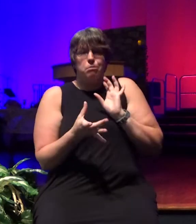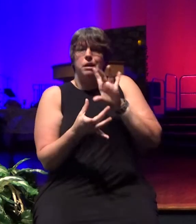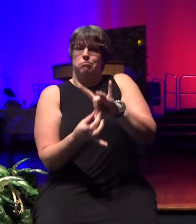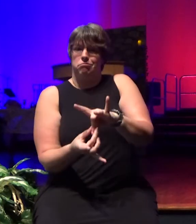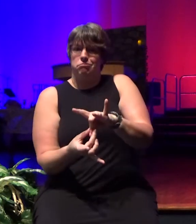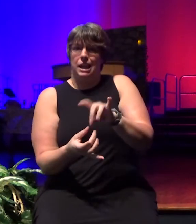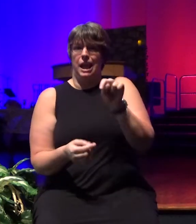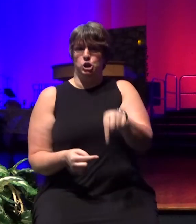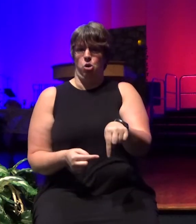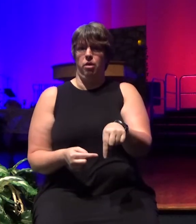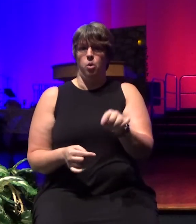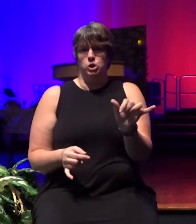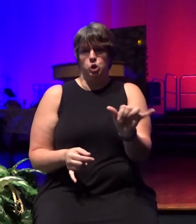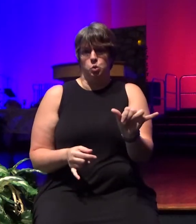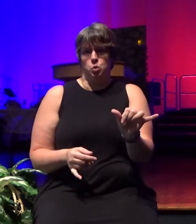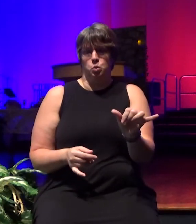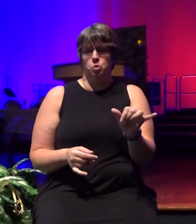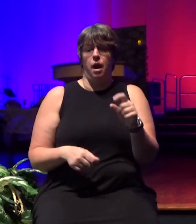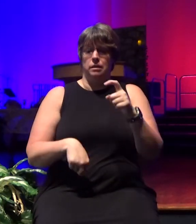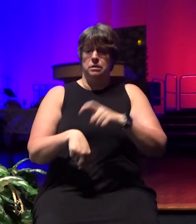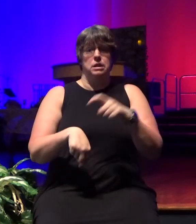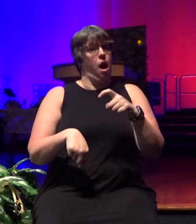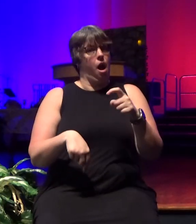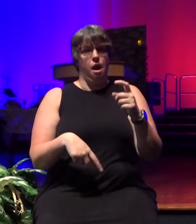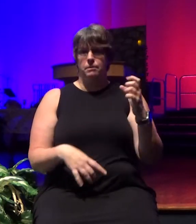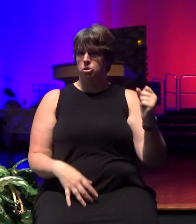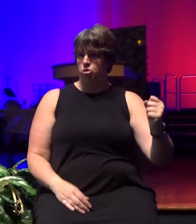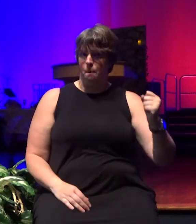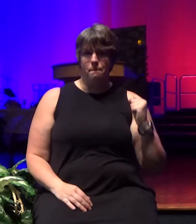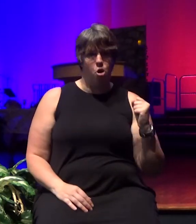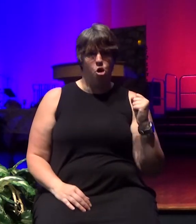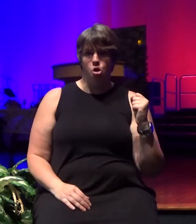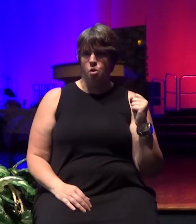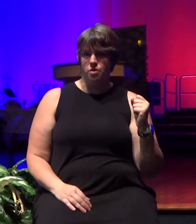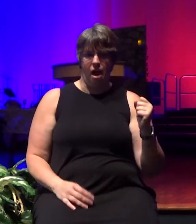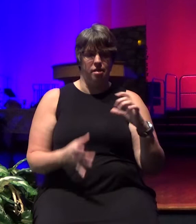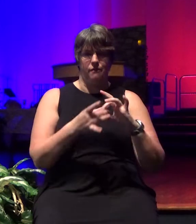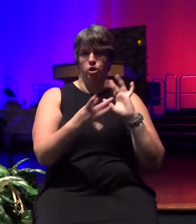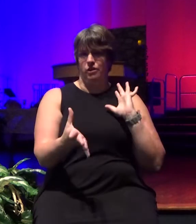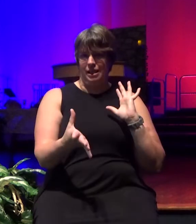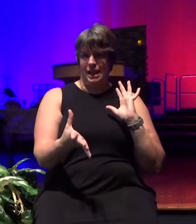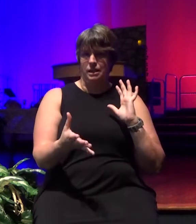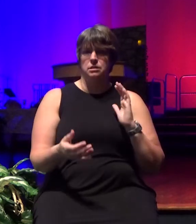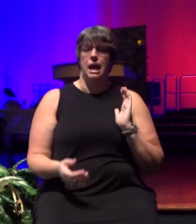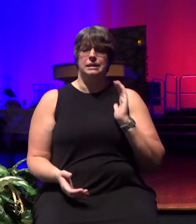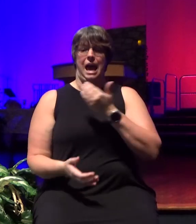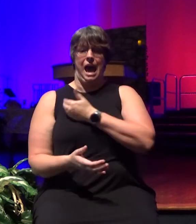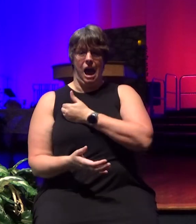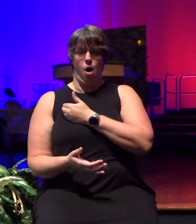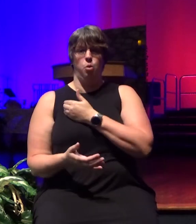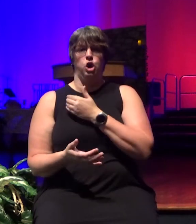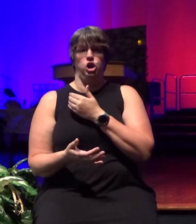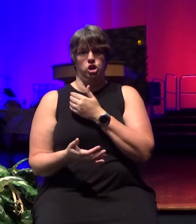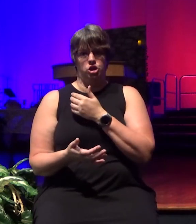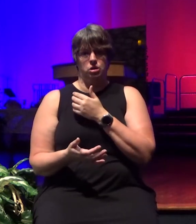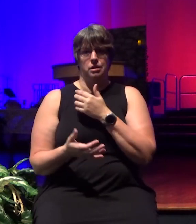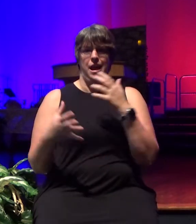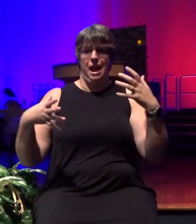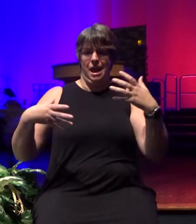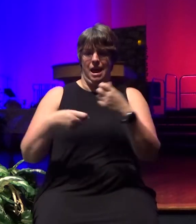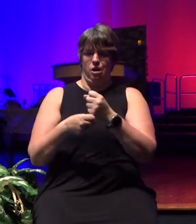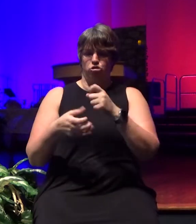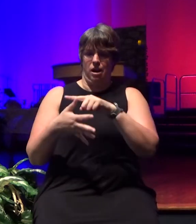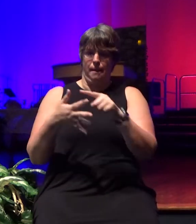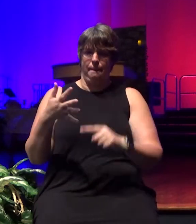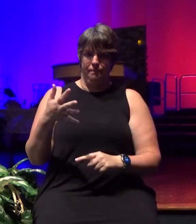time to pull the release lever there. And as our acronym is to seize opportunity and release, to